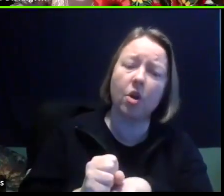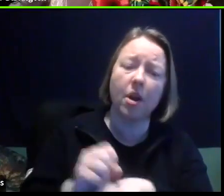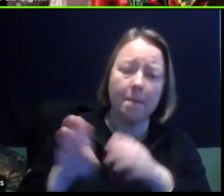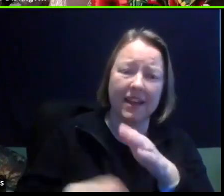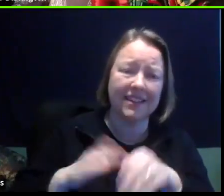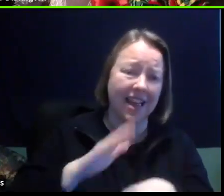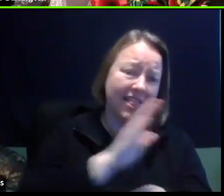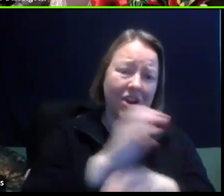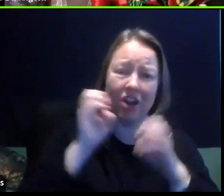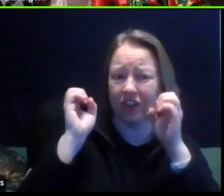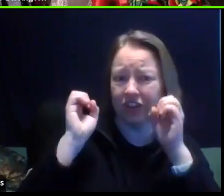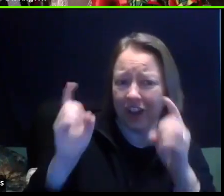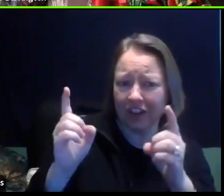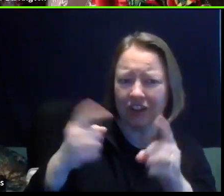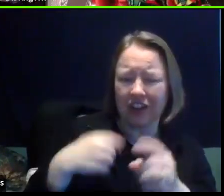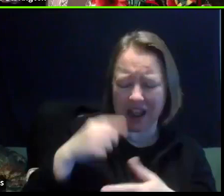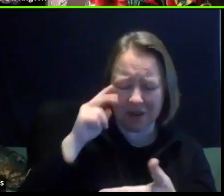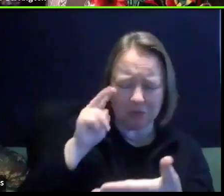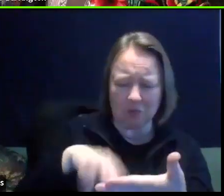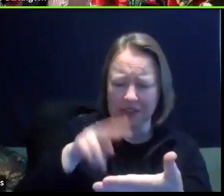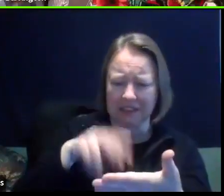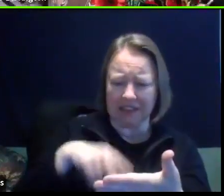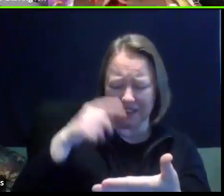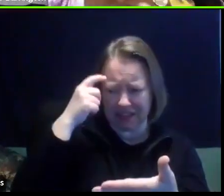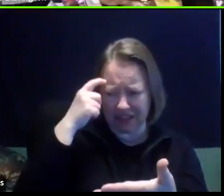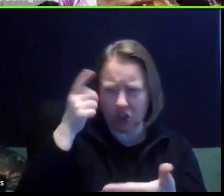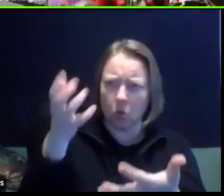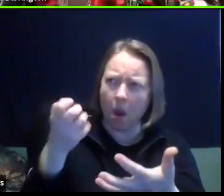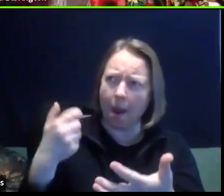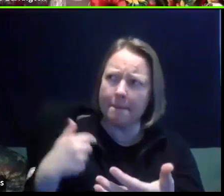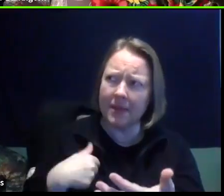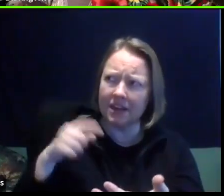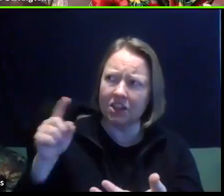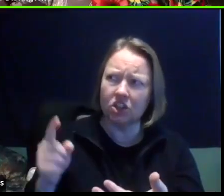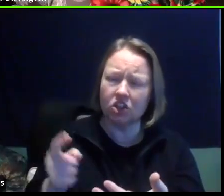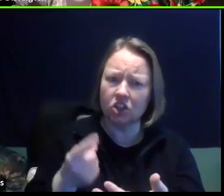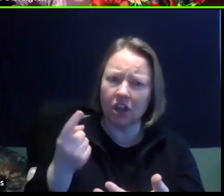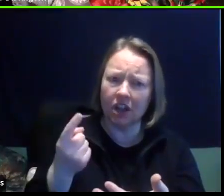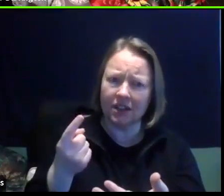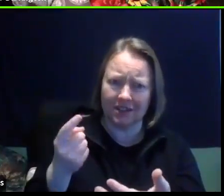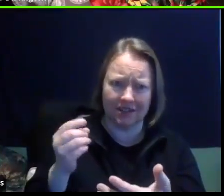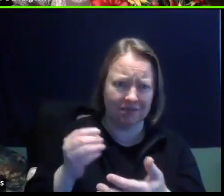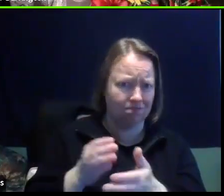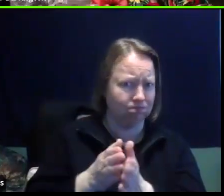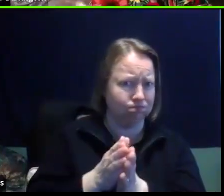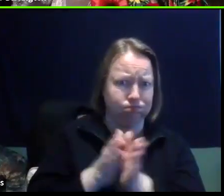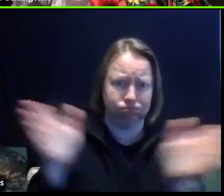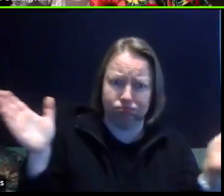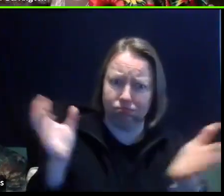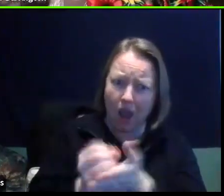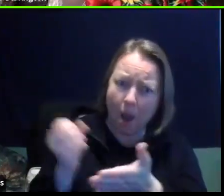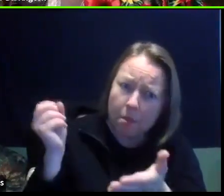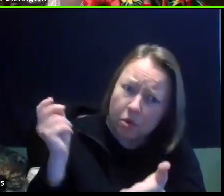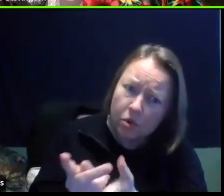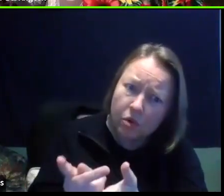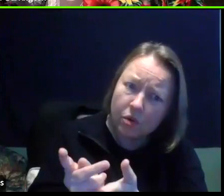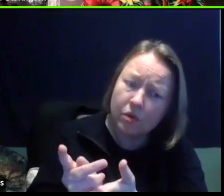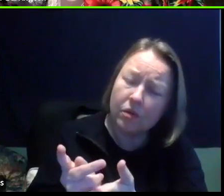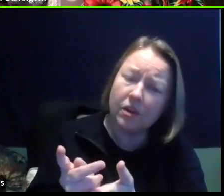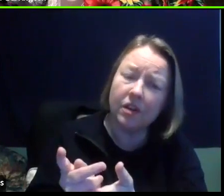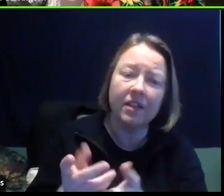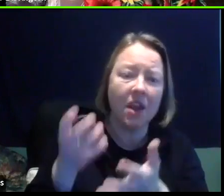received? And as I look at it, I'm just like, you want me to just blanket approve this, you know, and they're looking for the